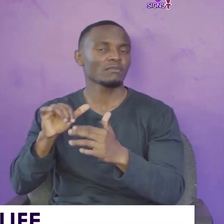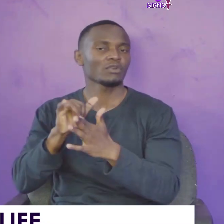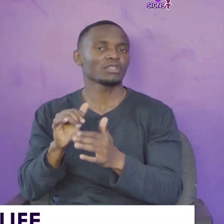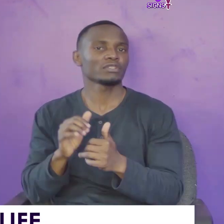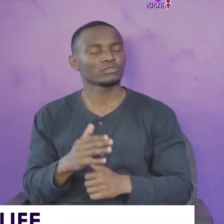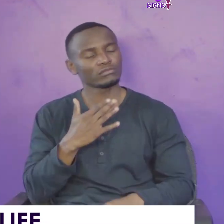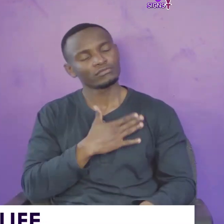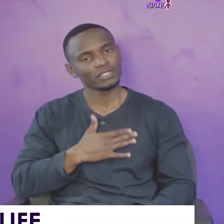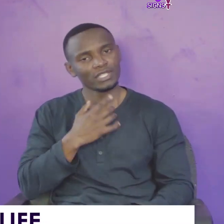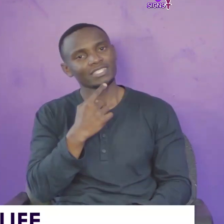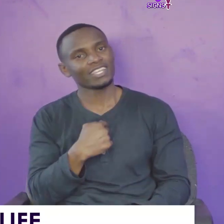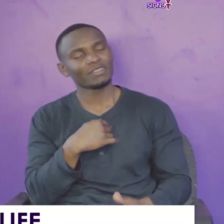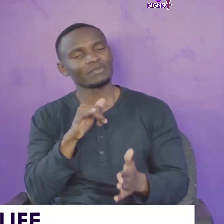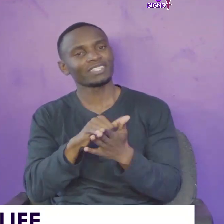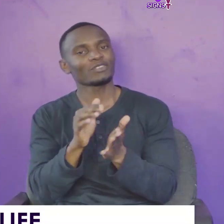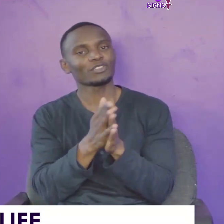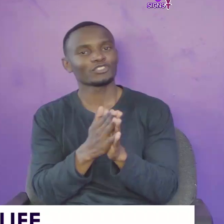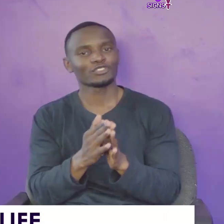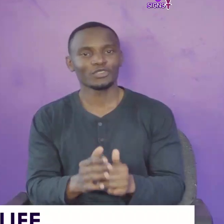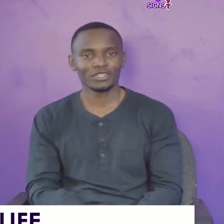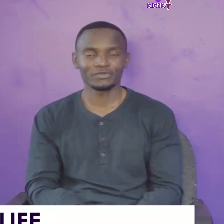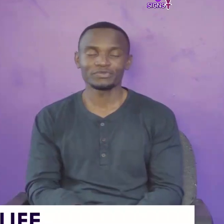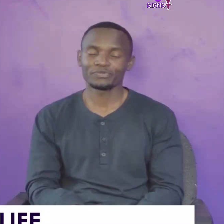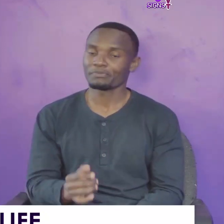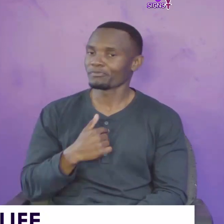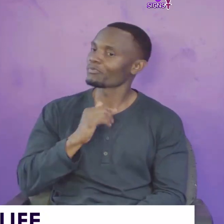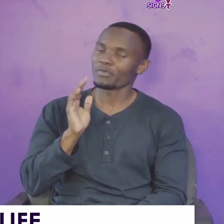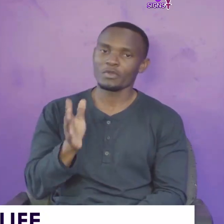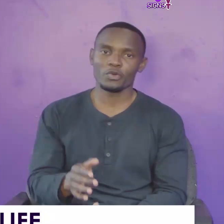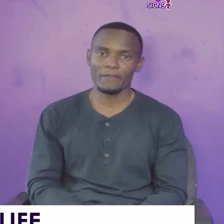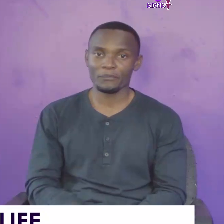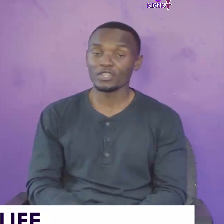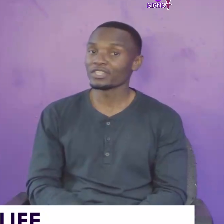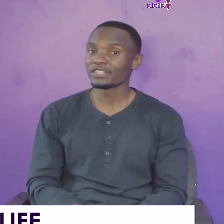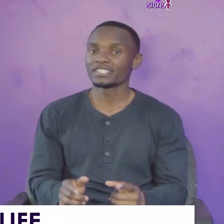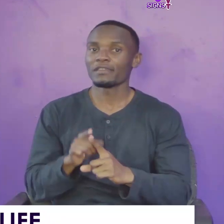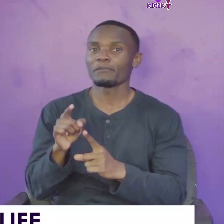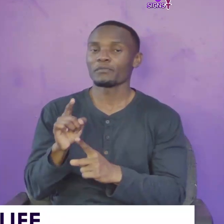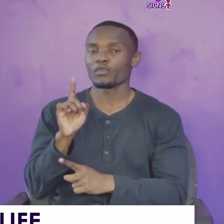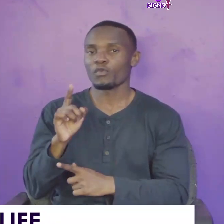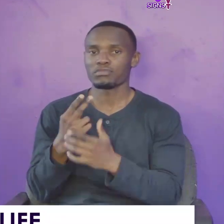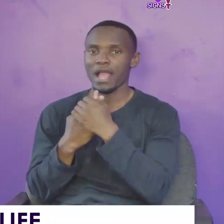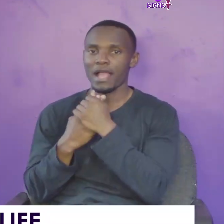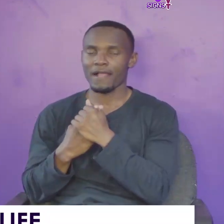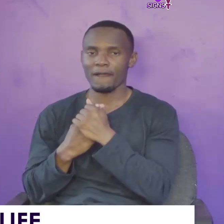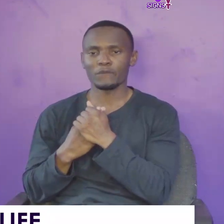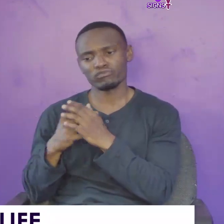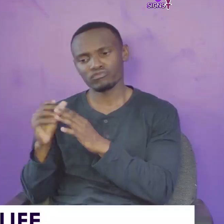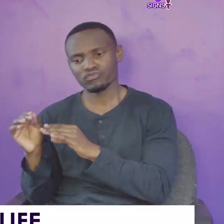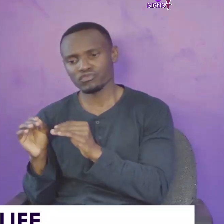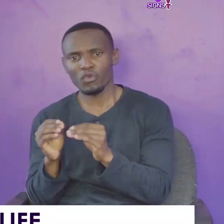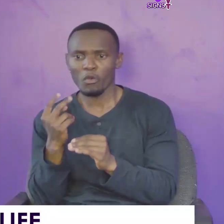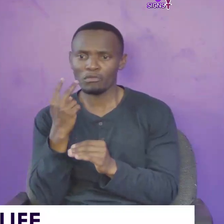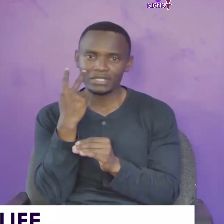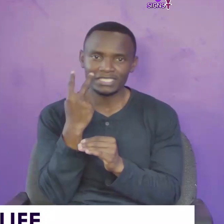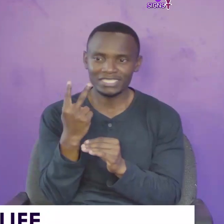the crocodile story. I definitely will. It's about this couple that went, sightseeing, visiting the